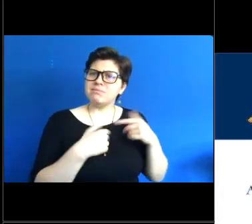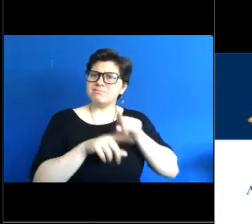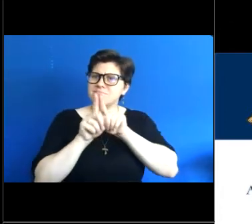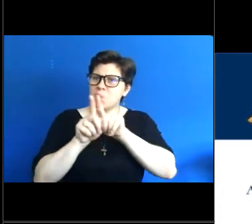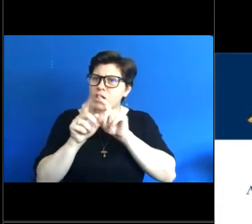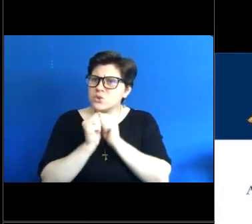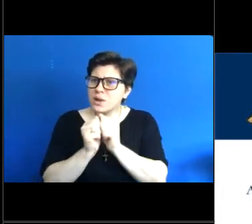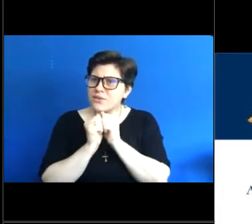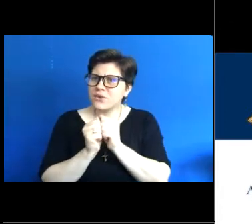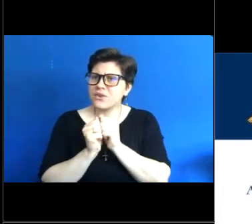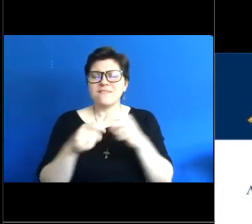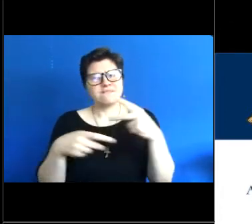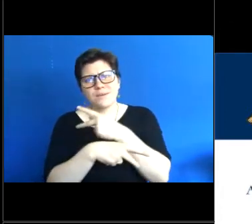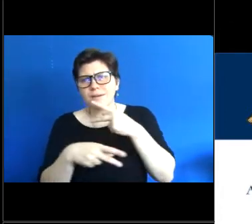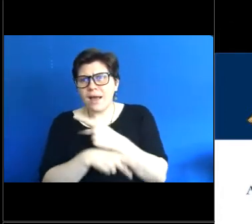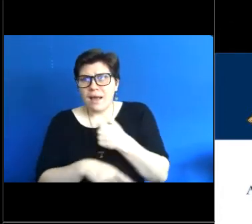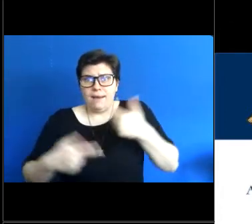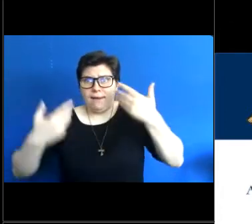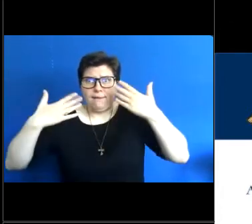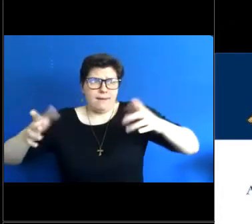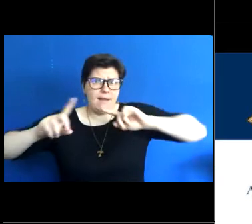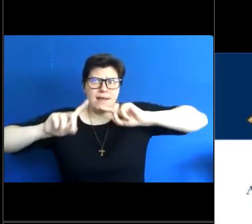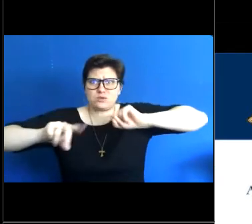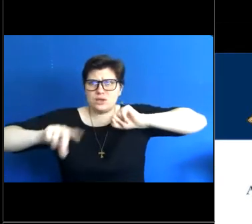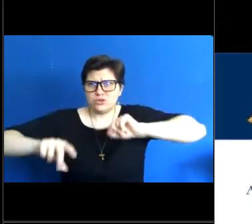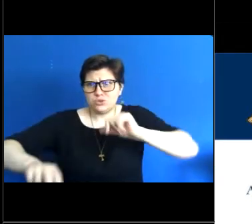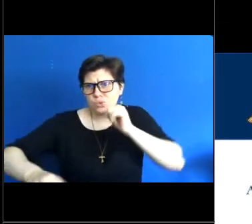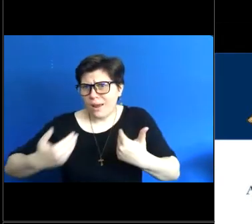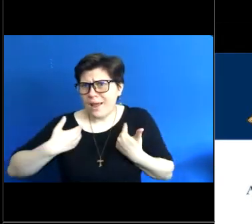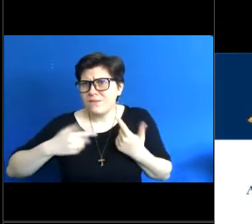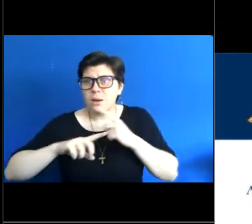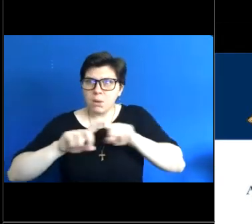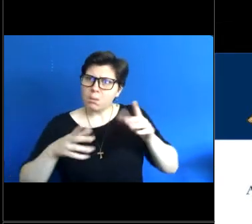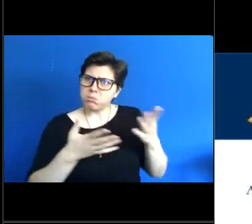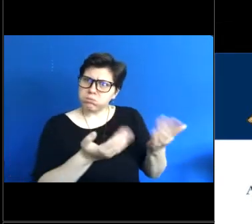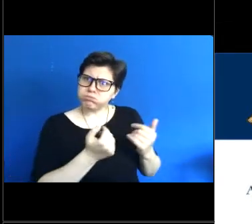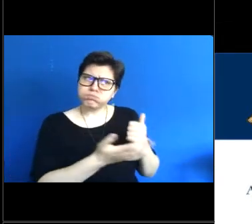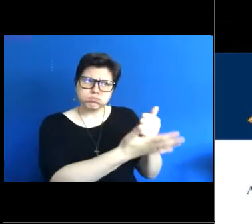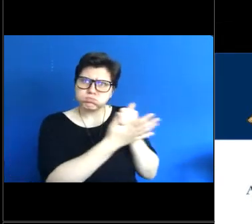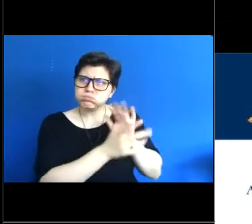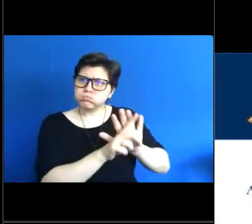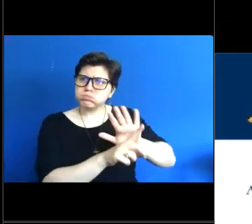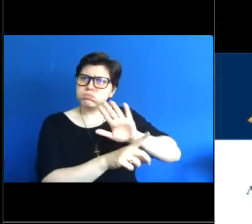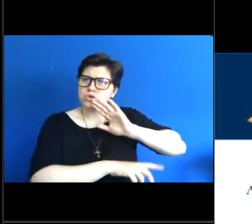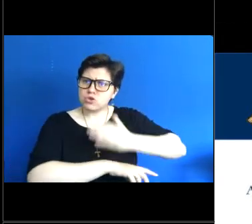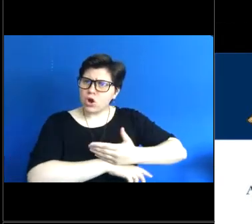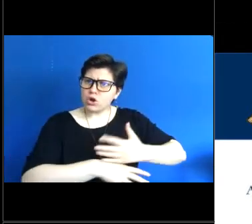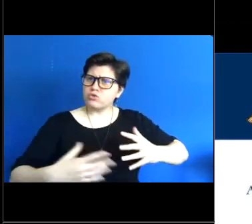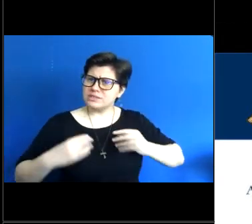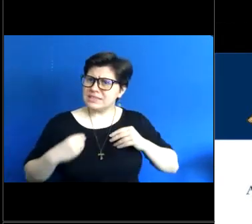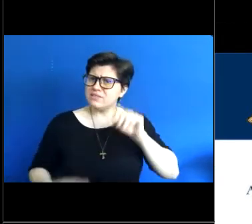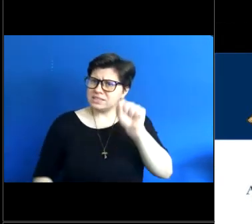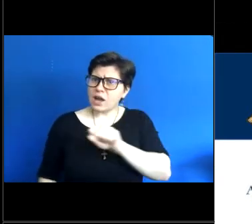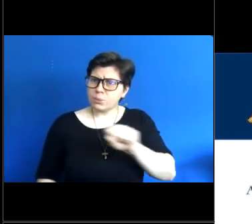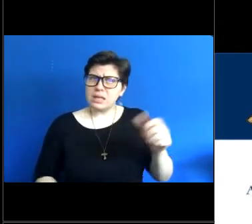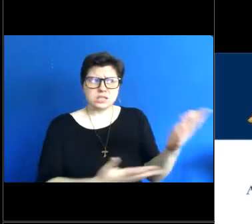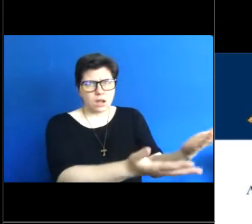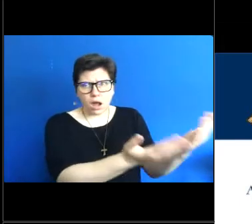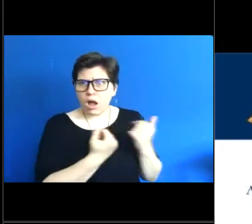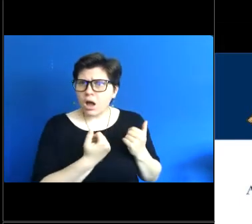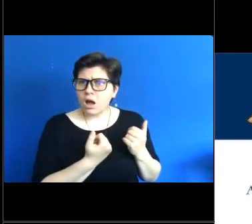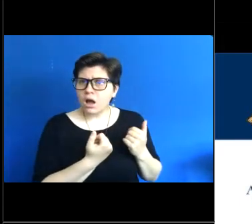this out. I don't know all the answers, but let's help your daughter to receive her sacraments. And at this time,